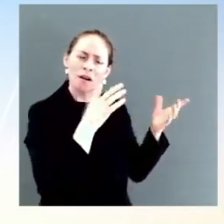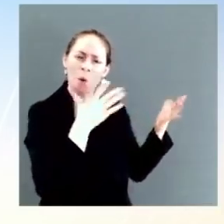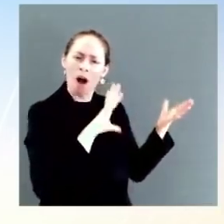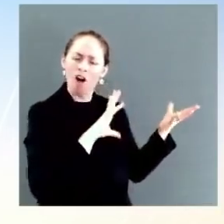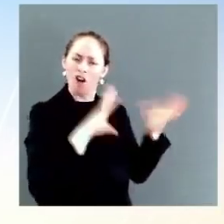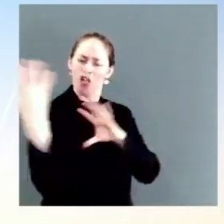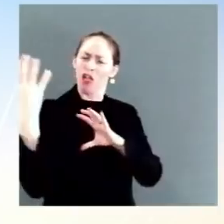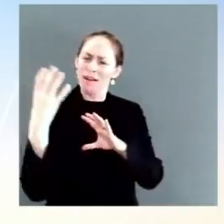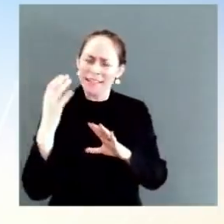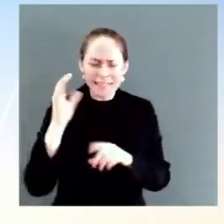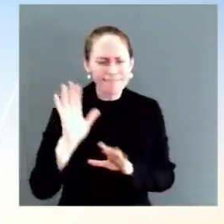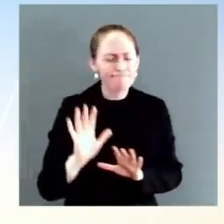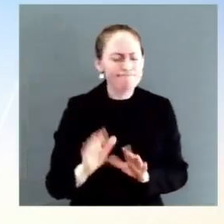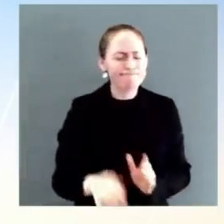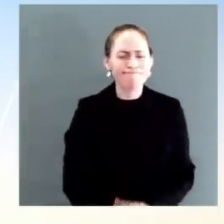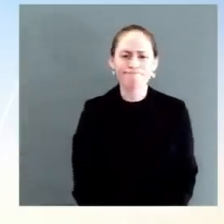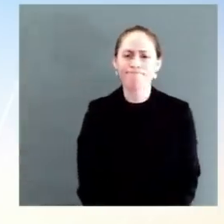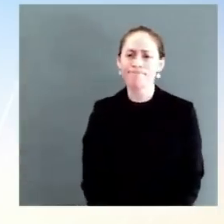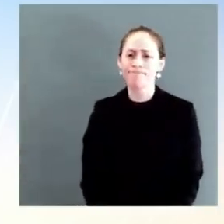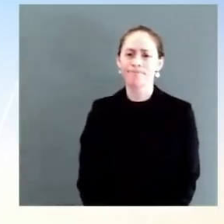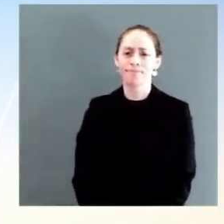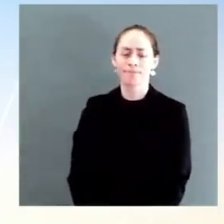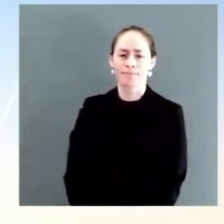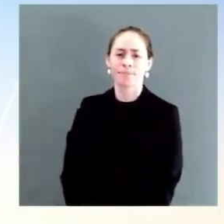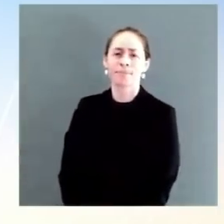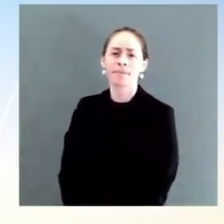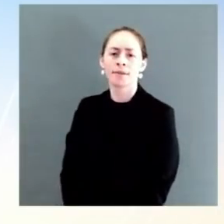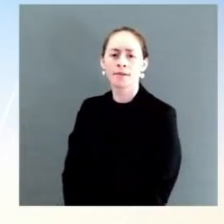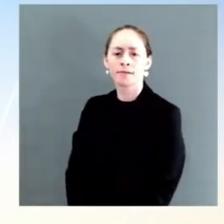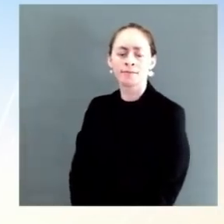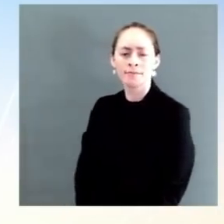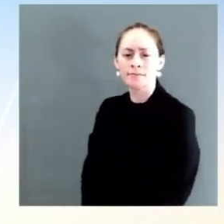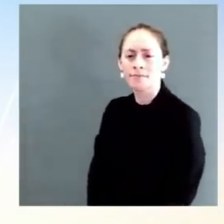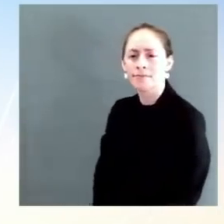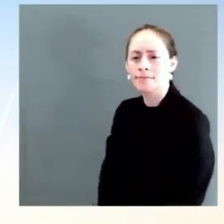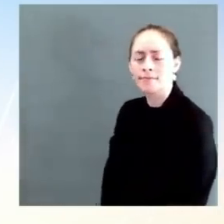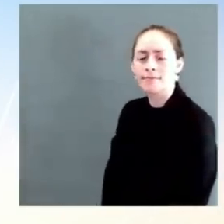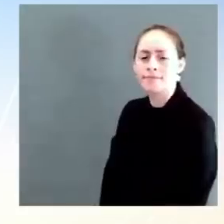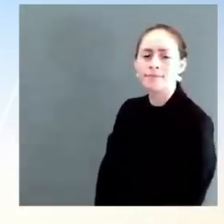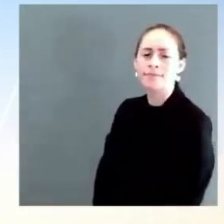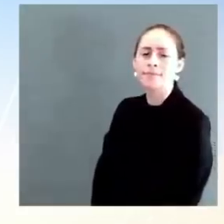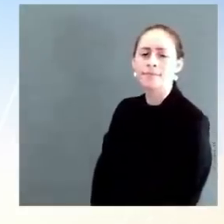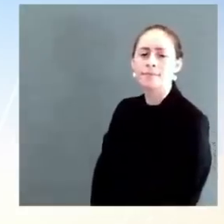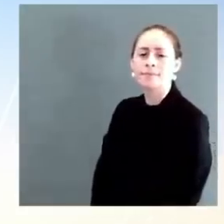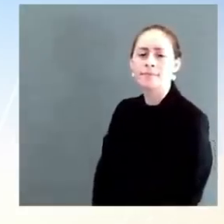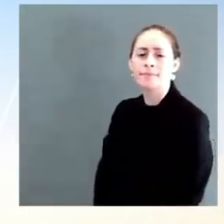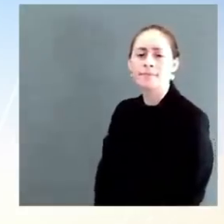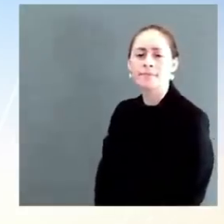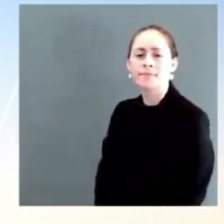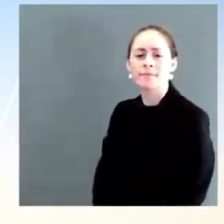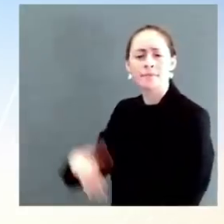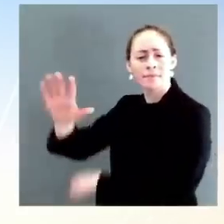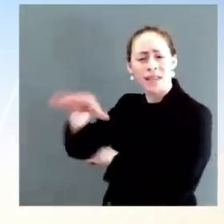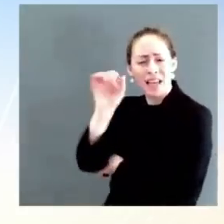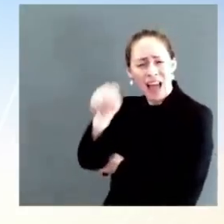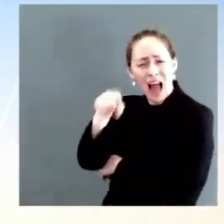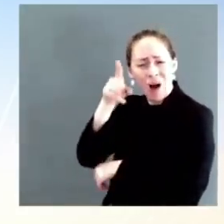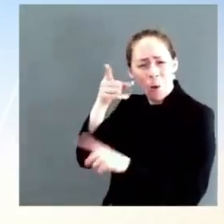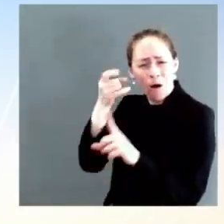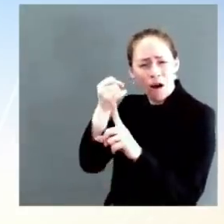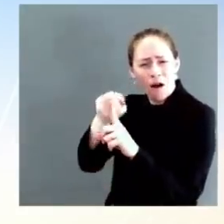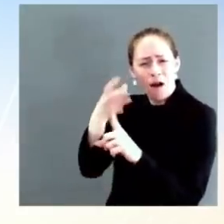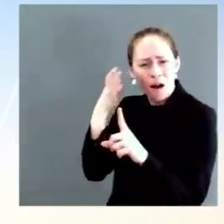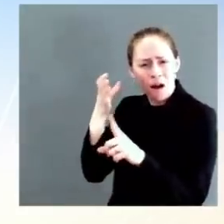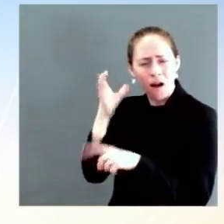some. But Yeah. Can you explain further why they aren't being mandated or why that isn't up for consideration? We base decisions on